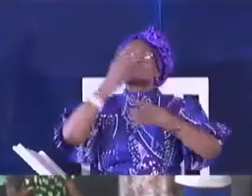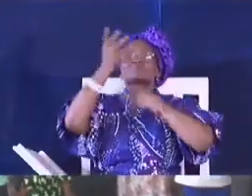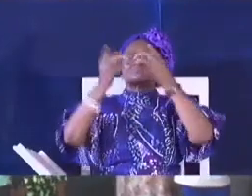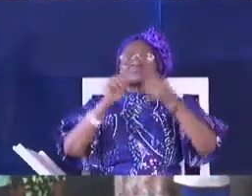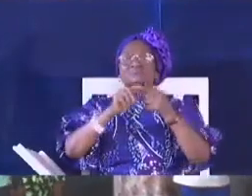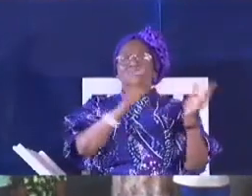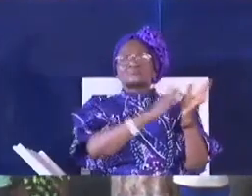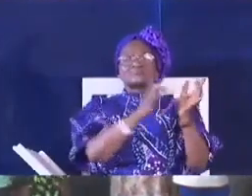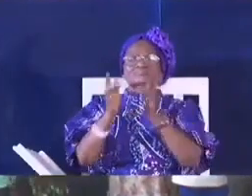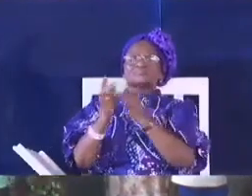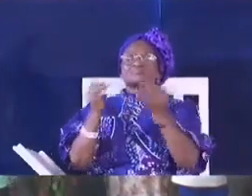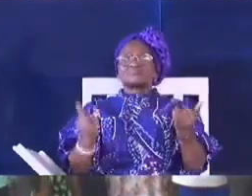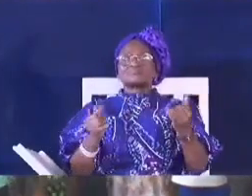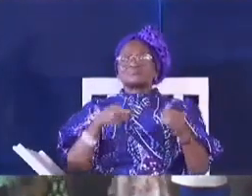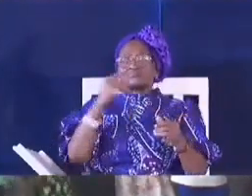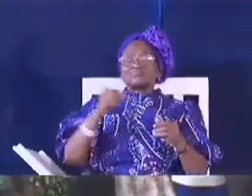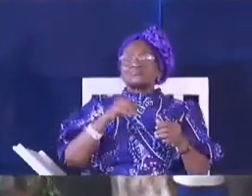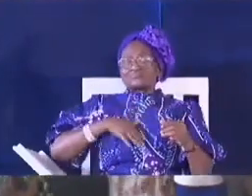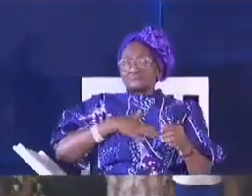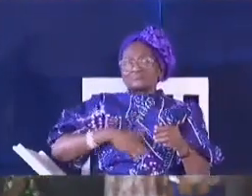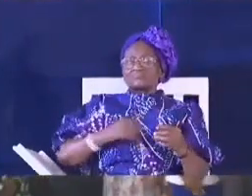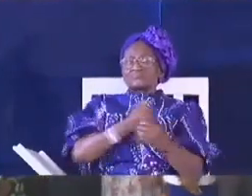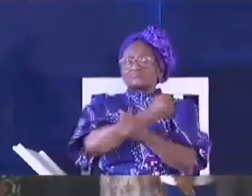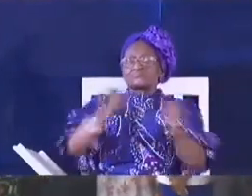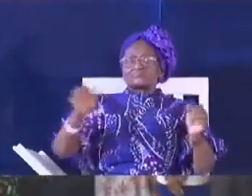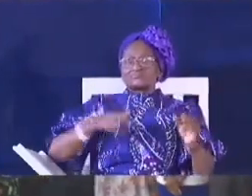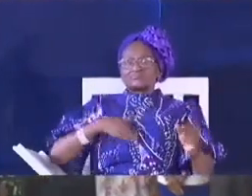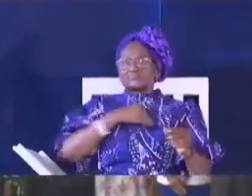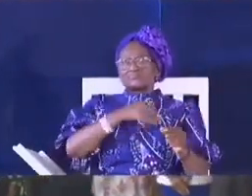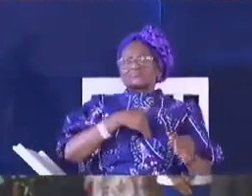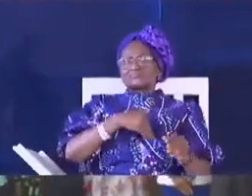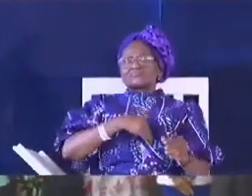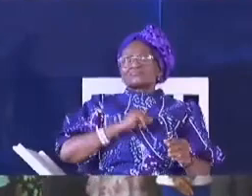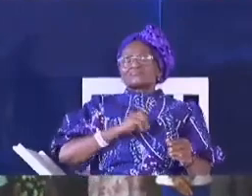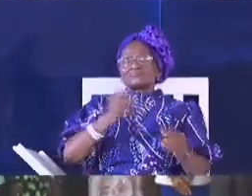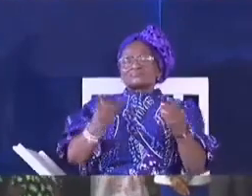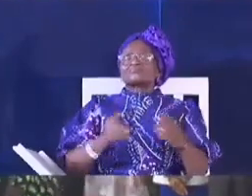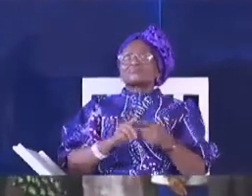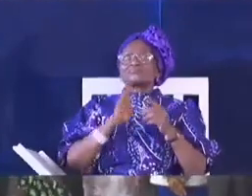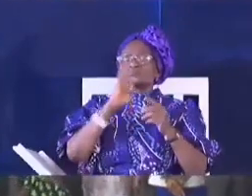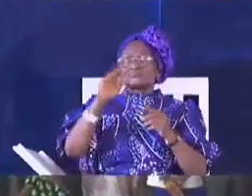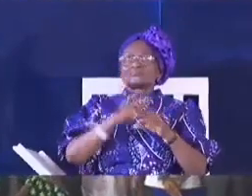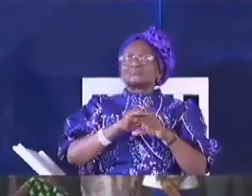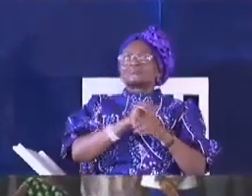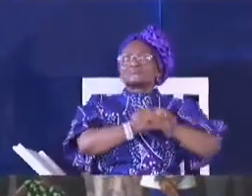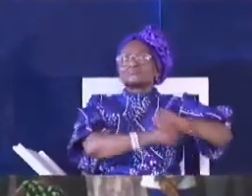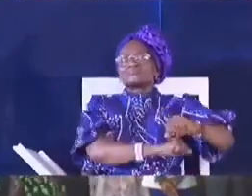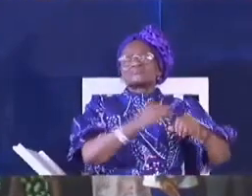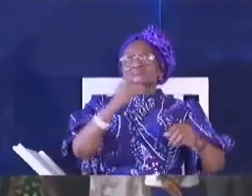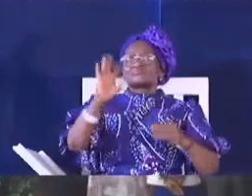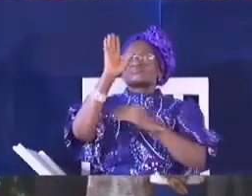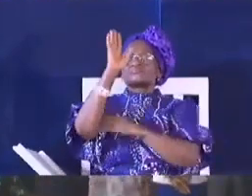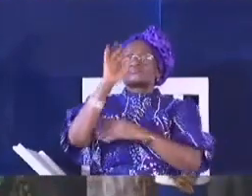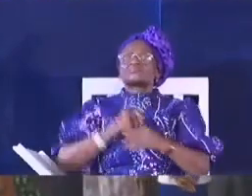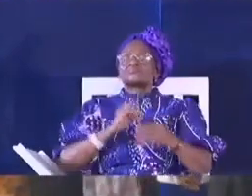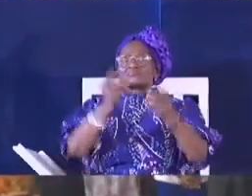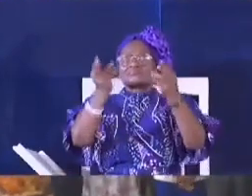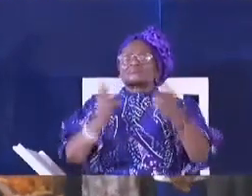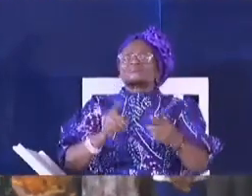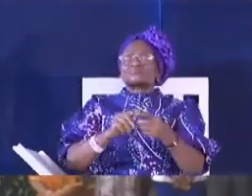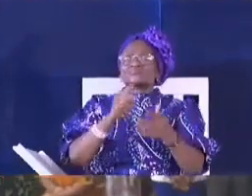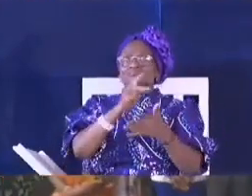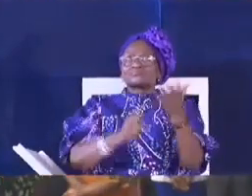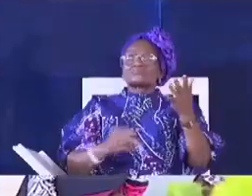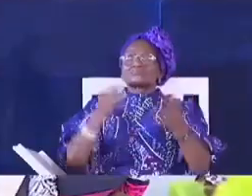now and say, please save my soul. Oh, I want to be on the side of God. I want to be part of your